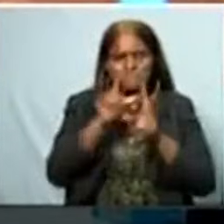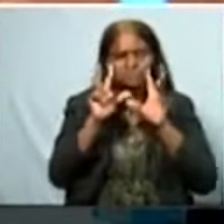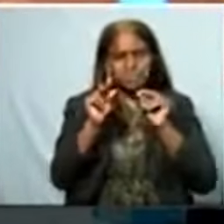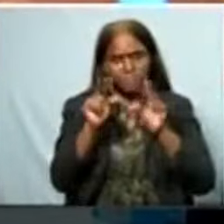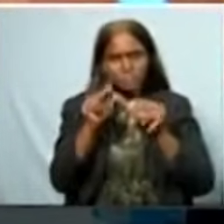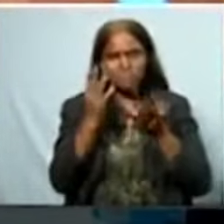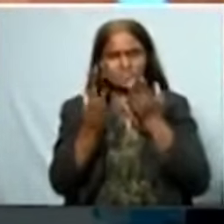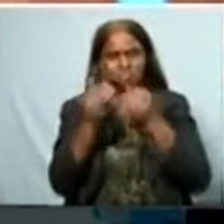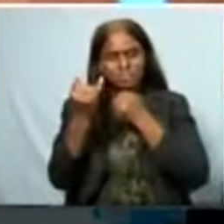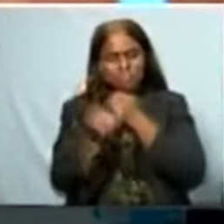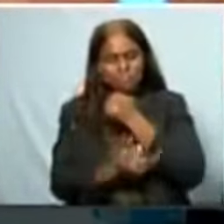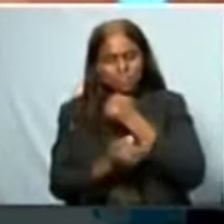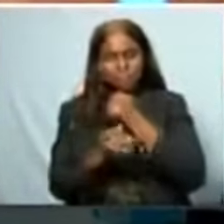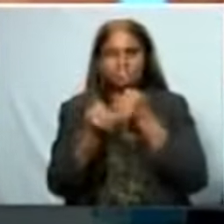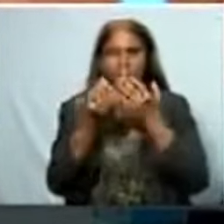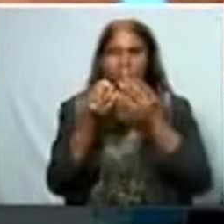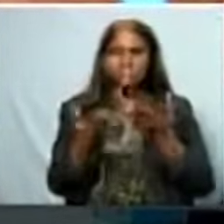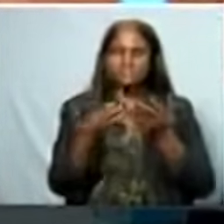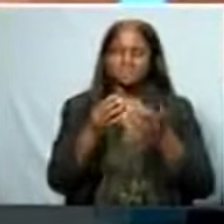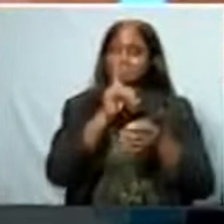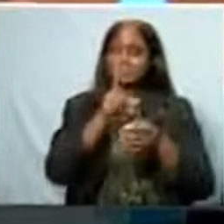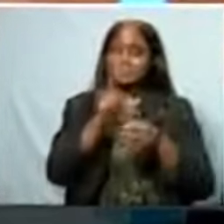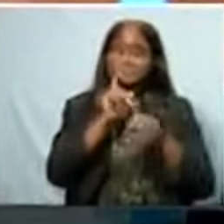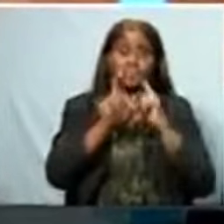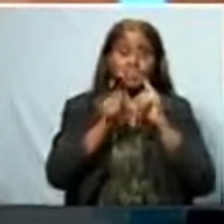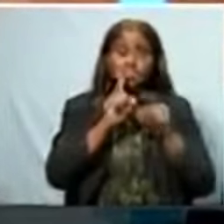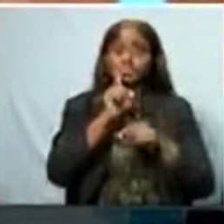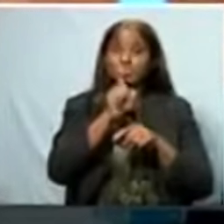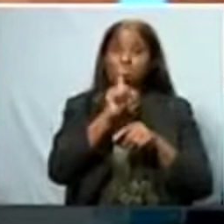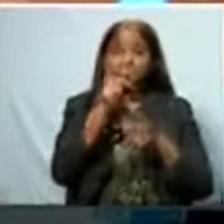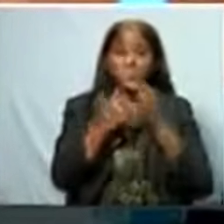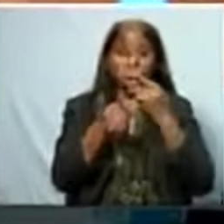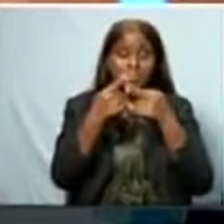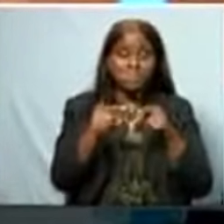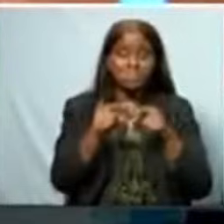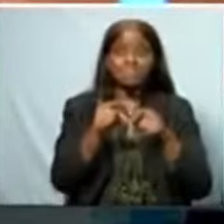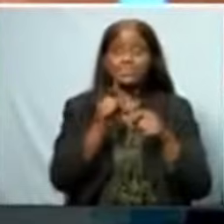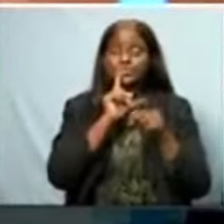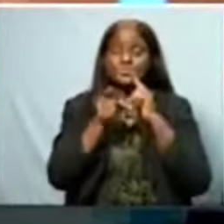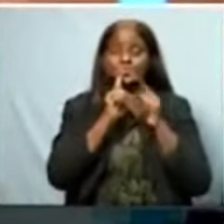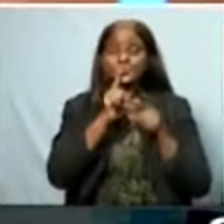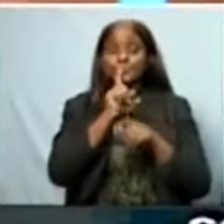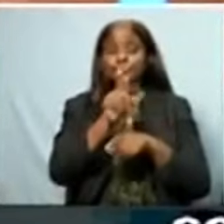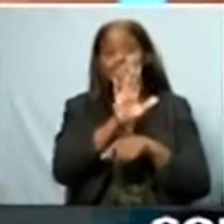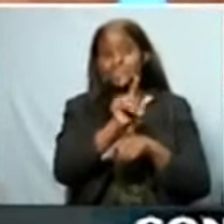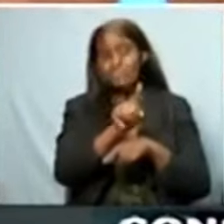it was introduced. Be factual, tell us what transpired.